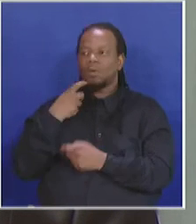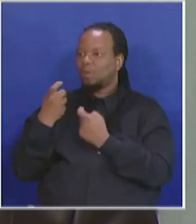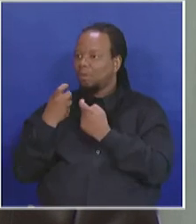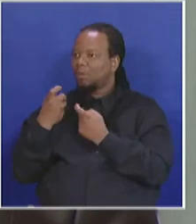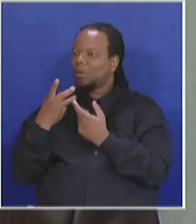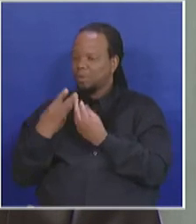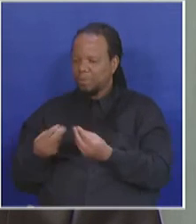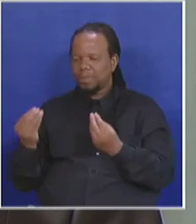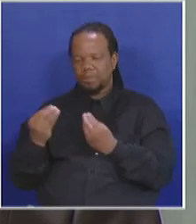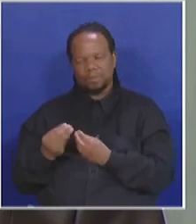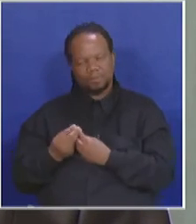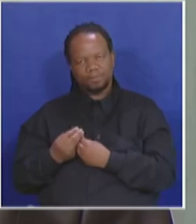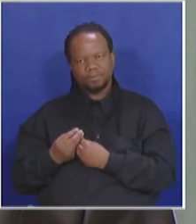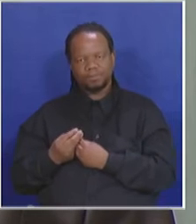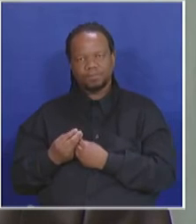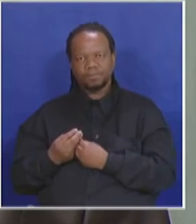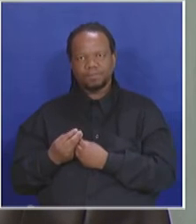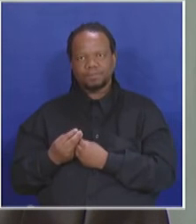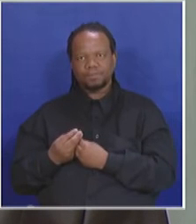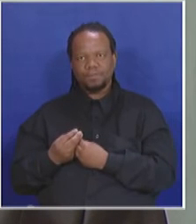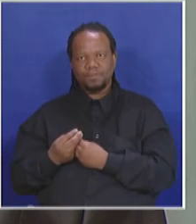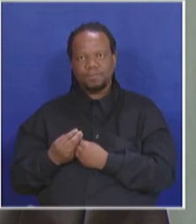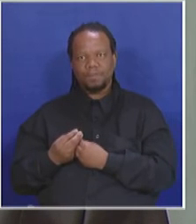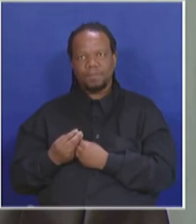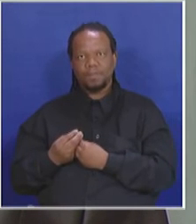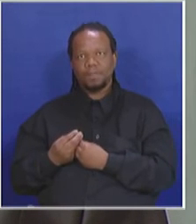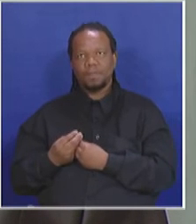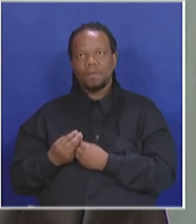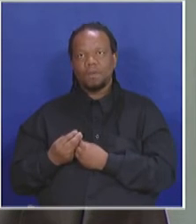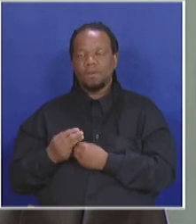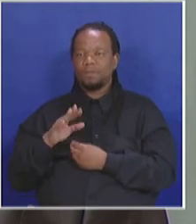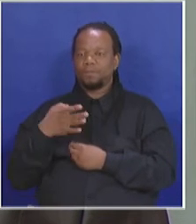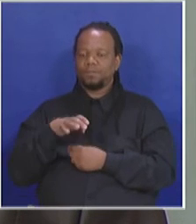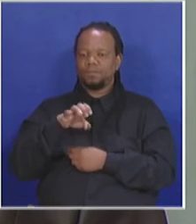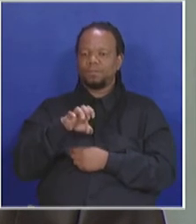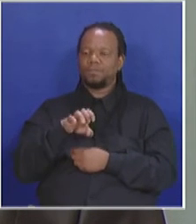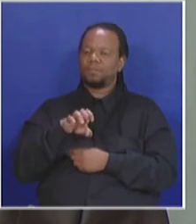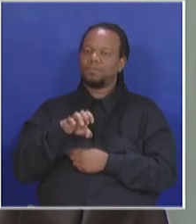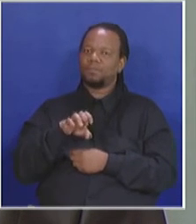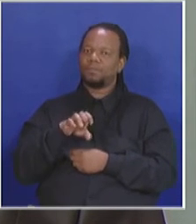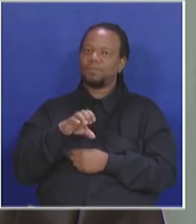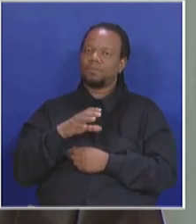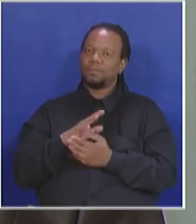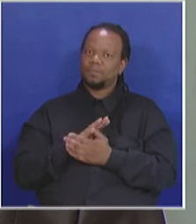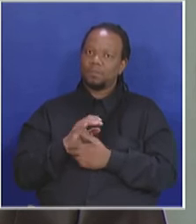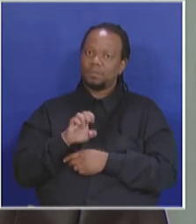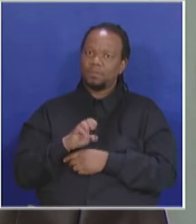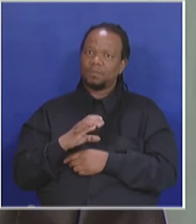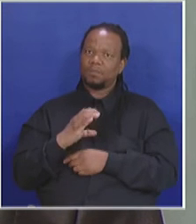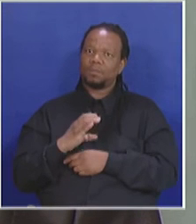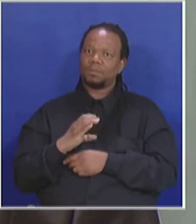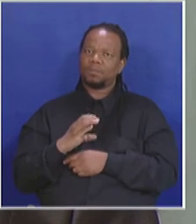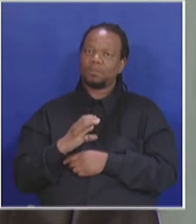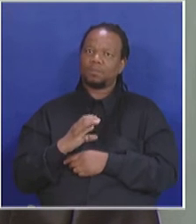With respect to Rehoboka Early Childhood Development Center, which is the facility established by the